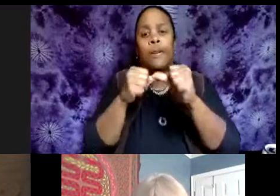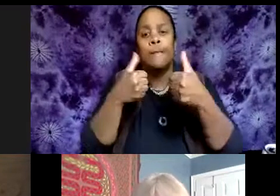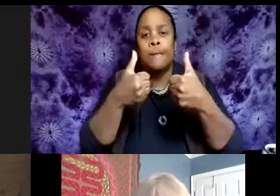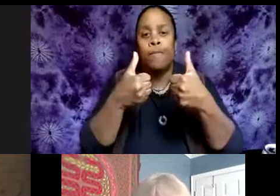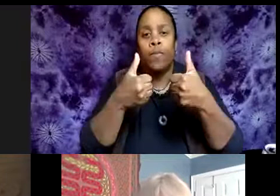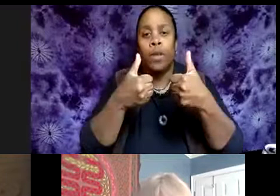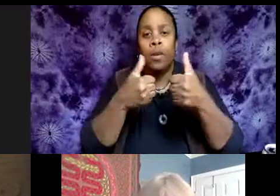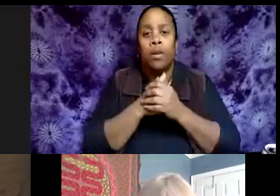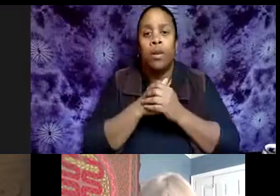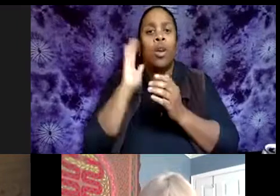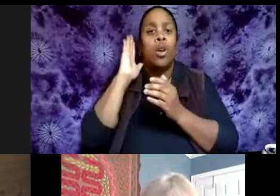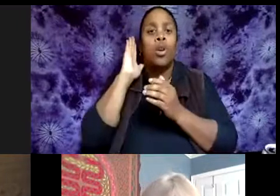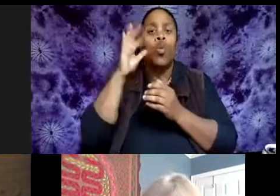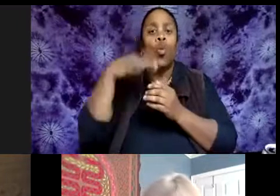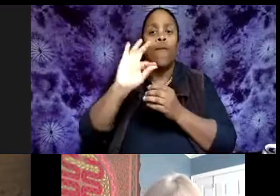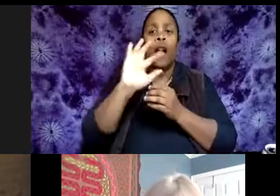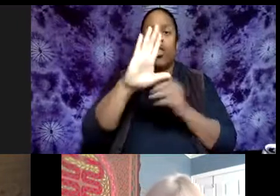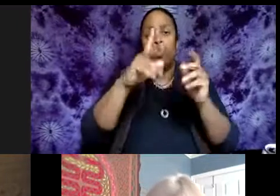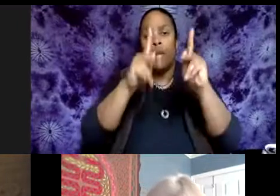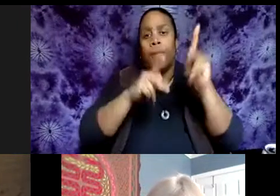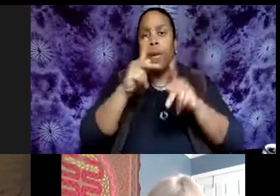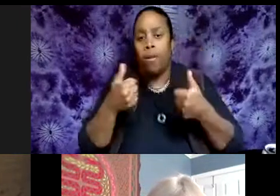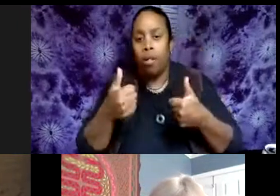find you'll find your people.